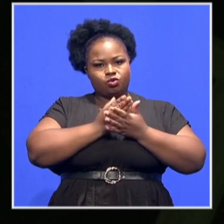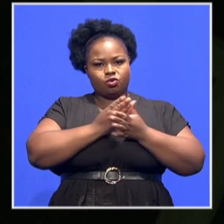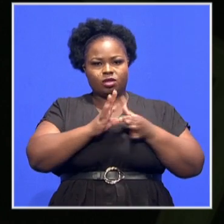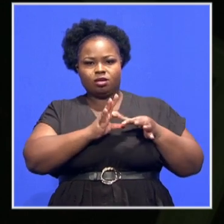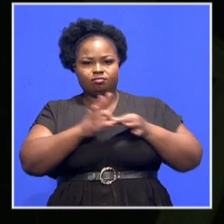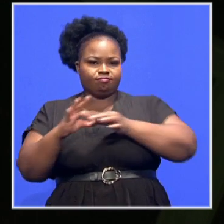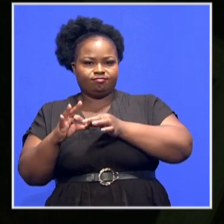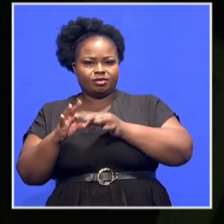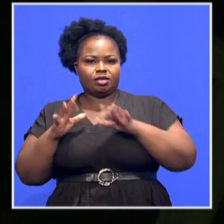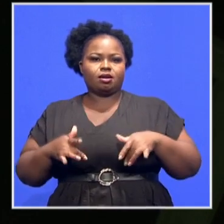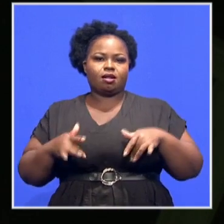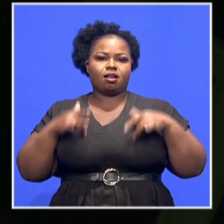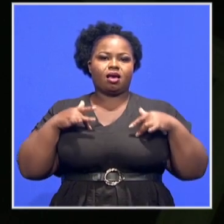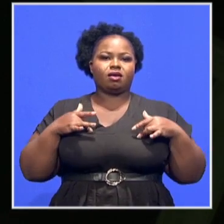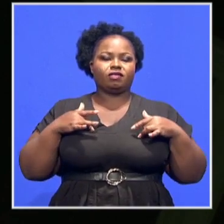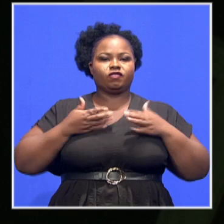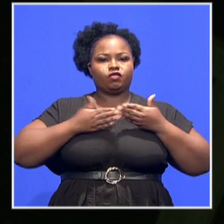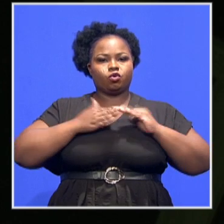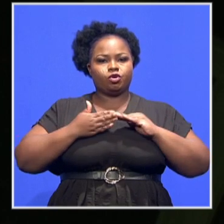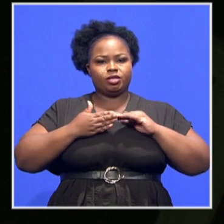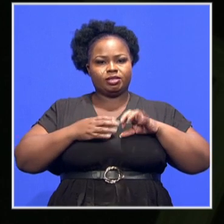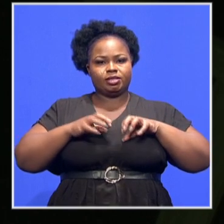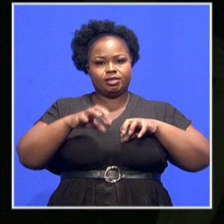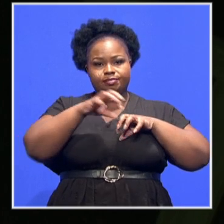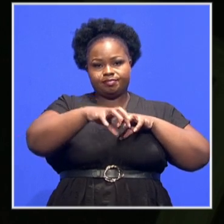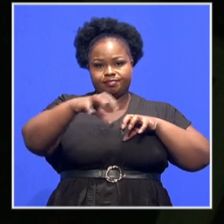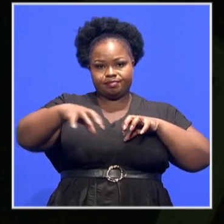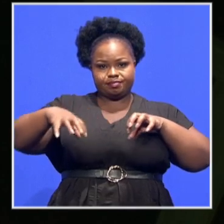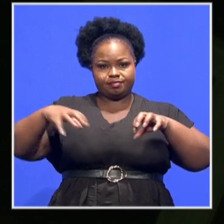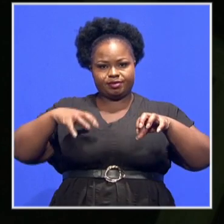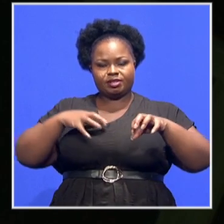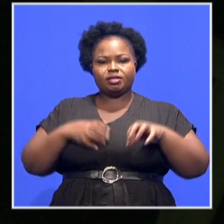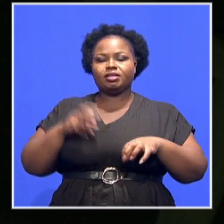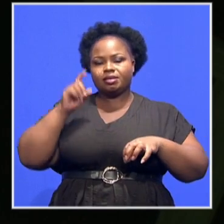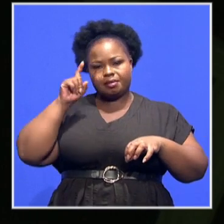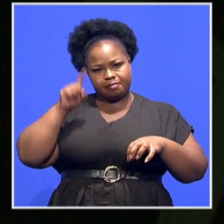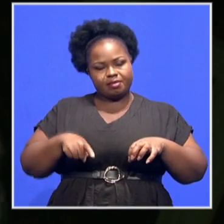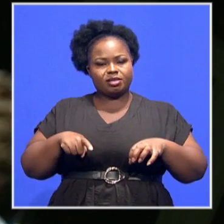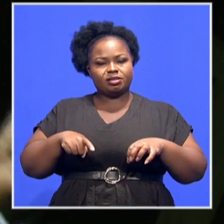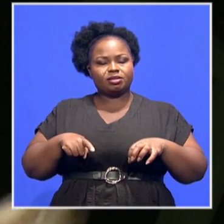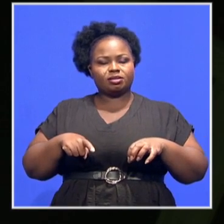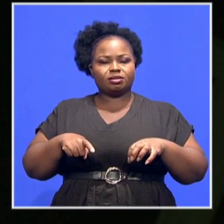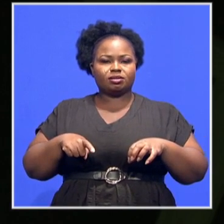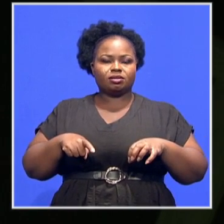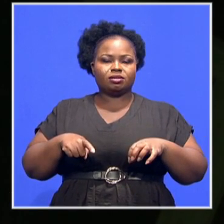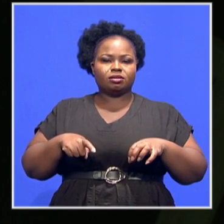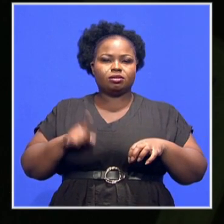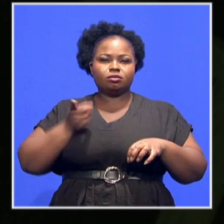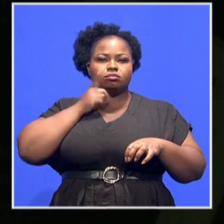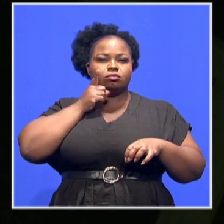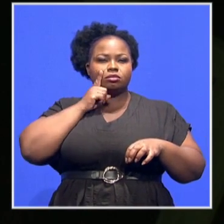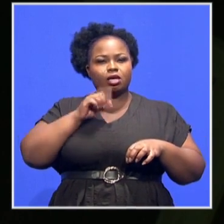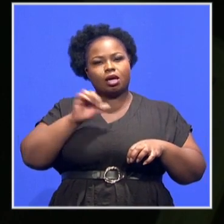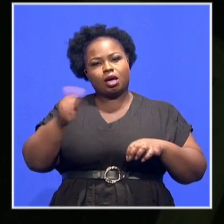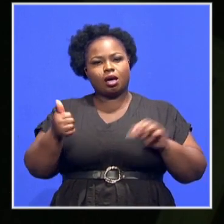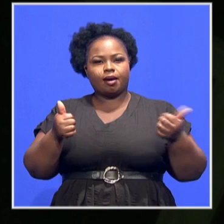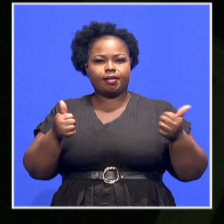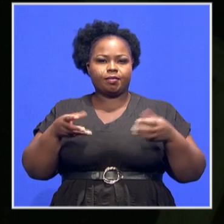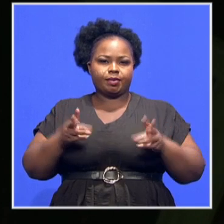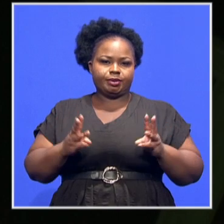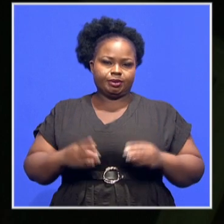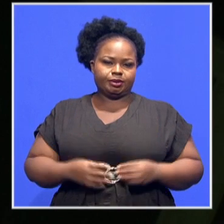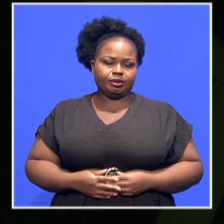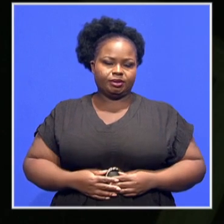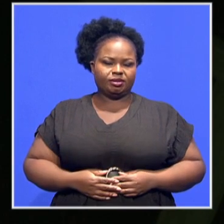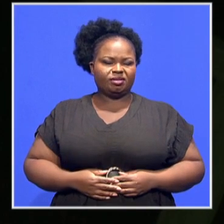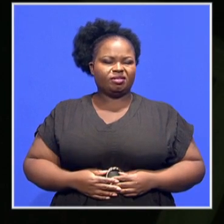in the life of the communities where they invest. They need to look at their various other needs.